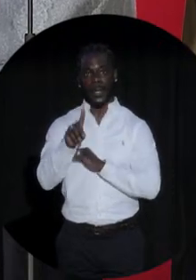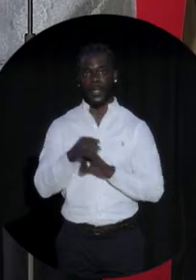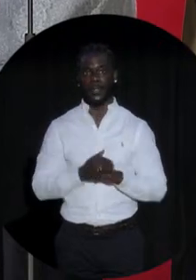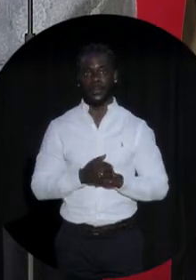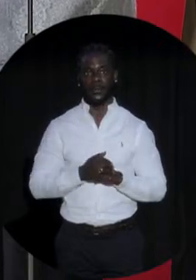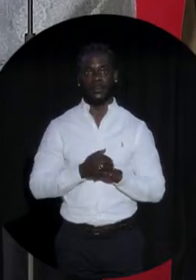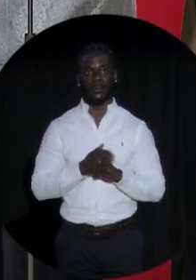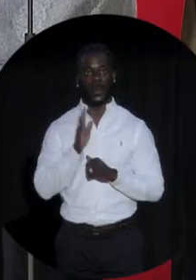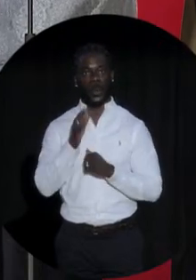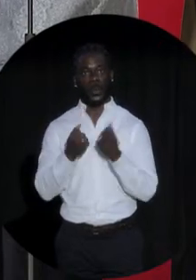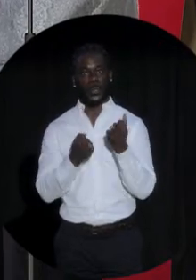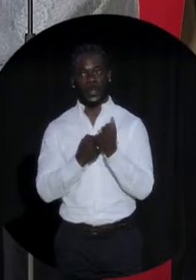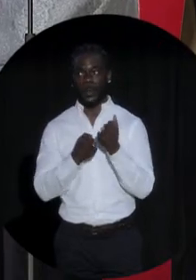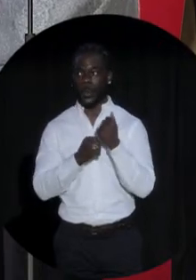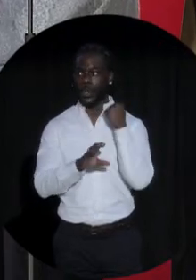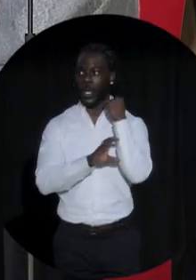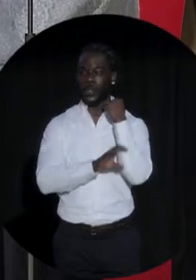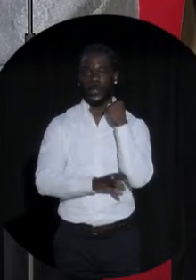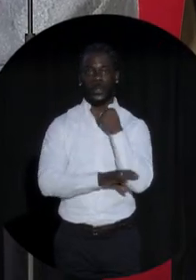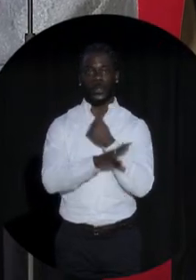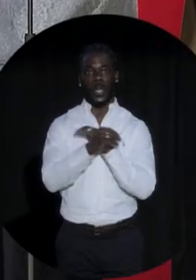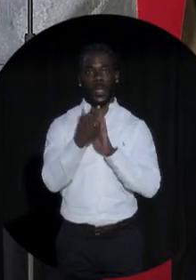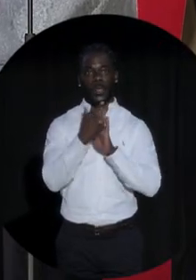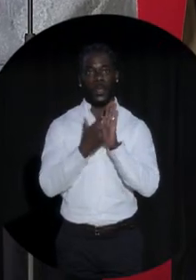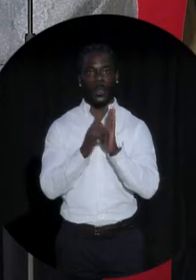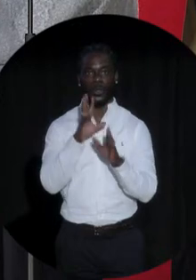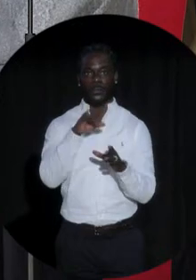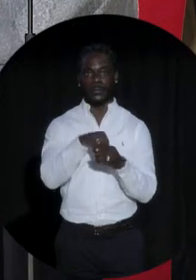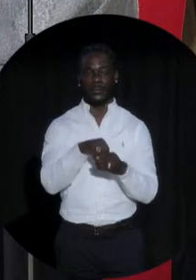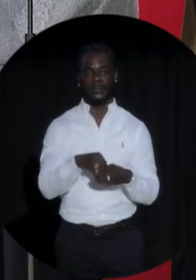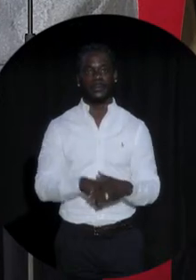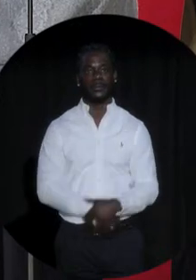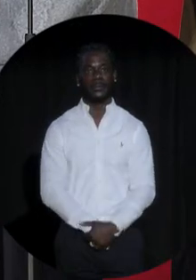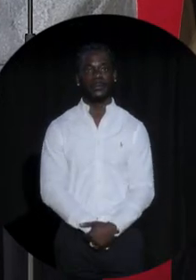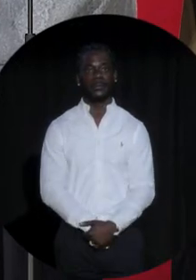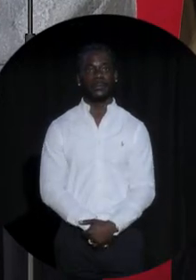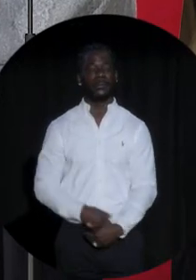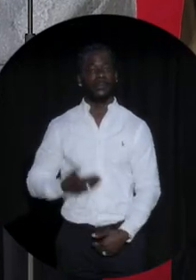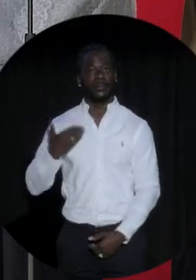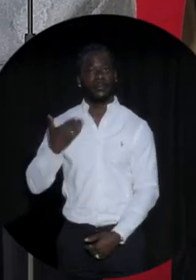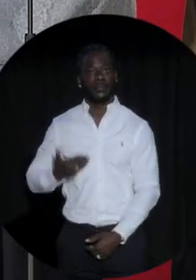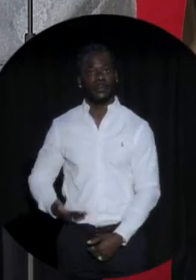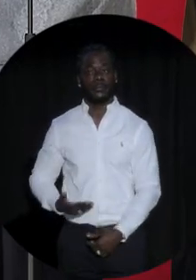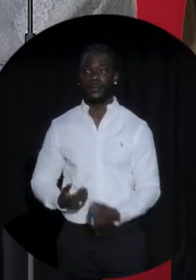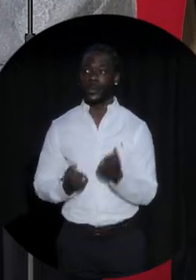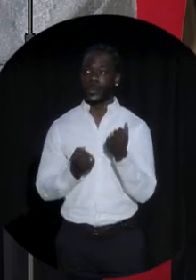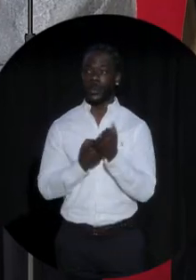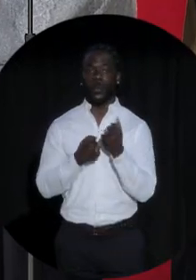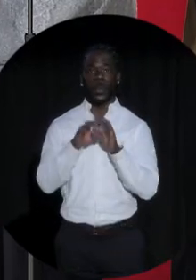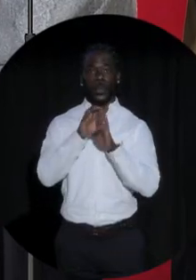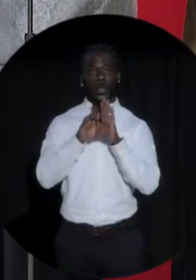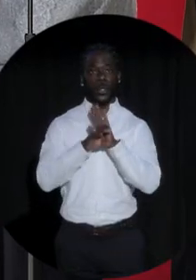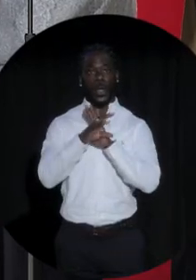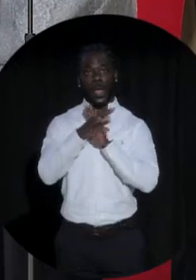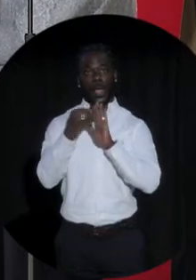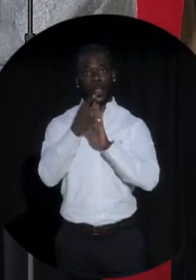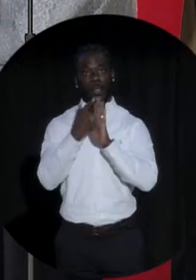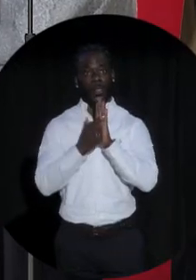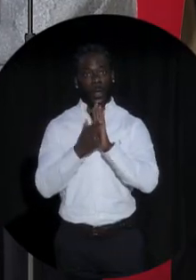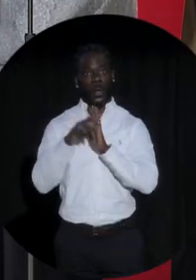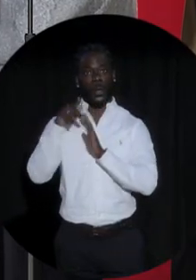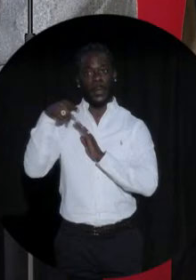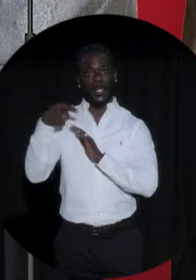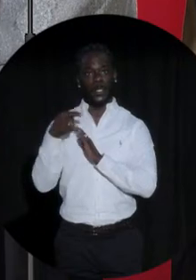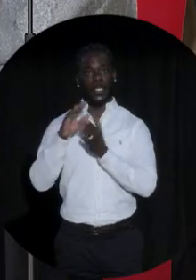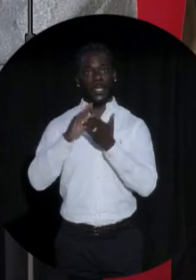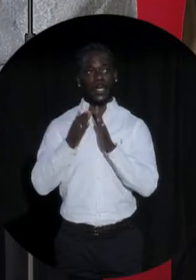the Constitution and laws thereof. And support the Constitution and laws thereof. And that I will. And that I will. Support the Charter and laws of Prince George's County. Support